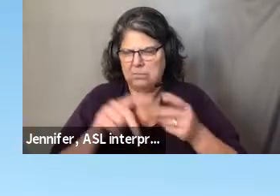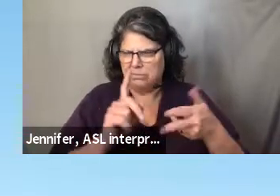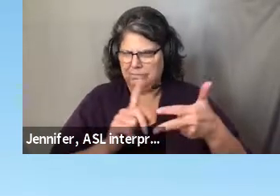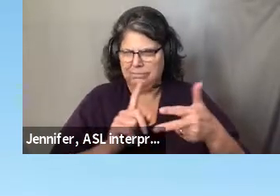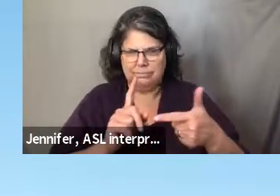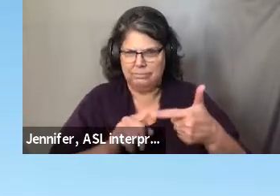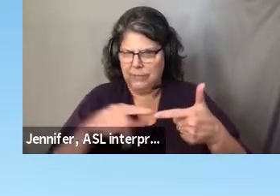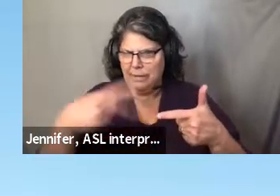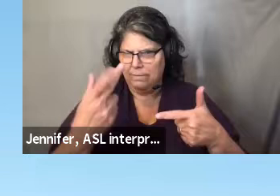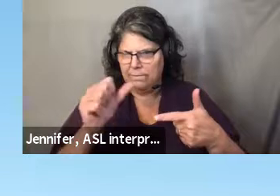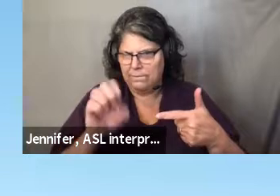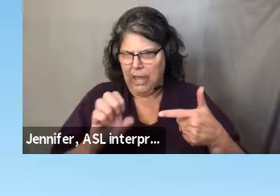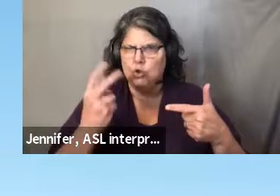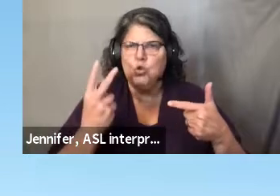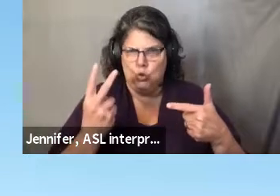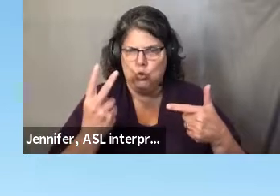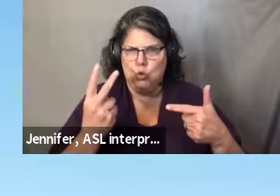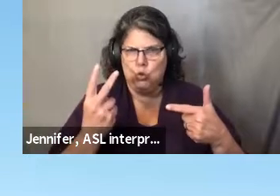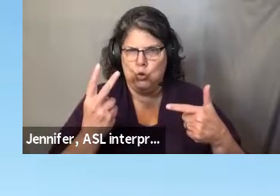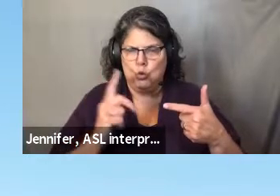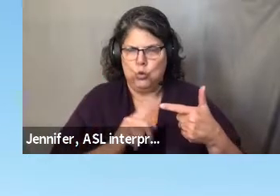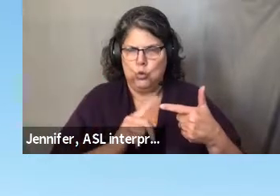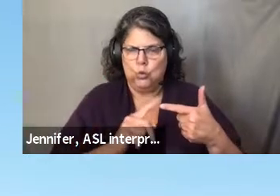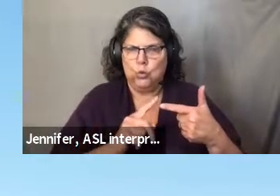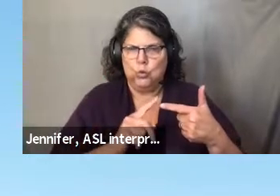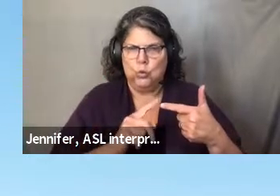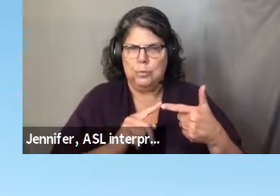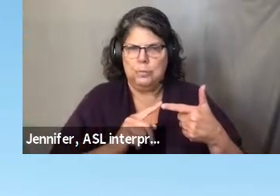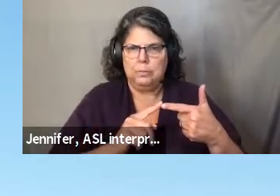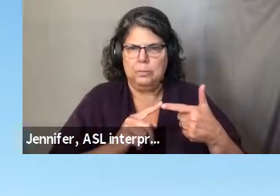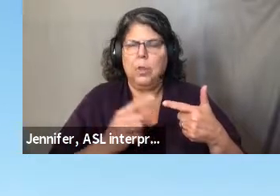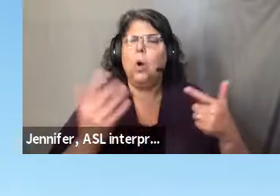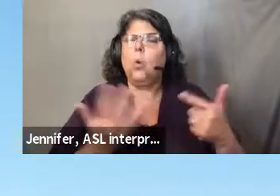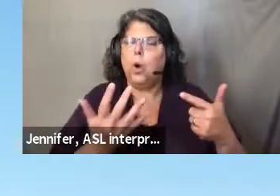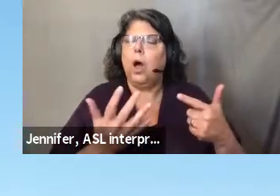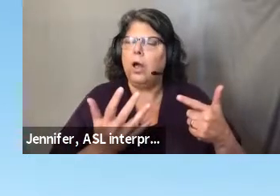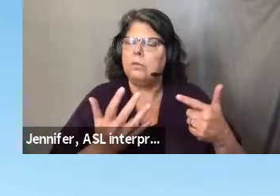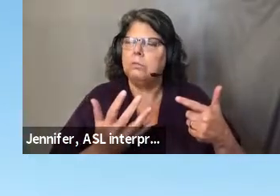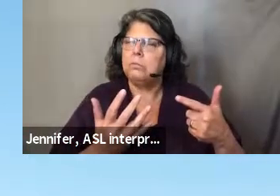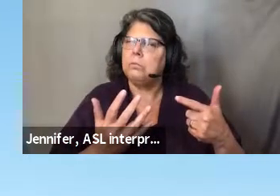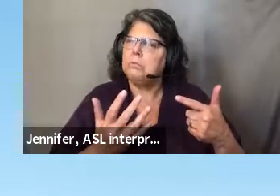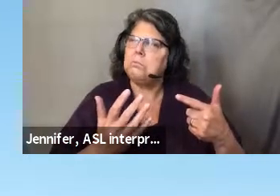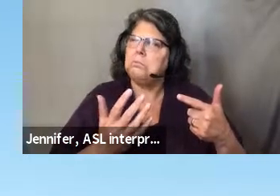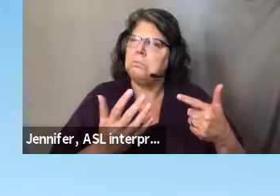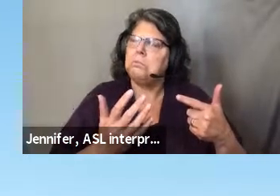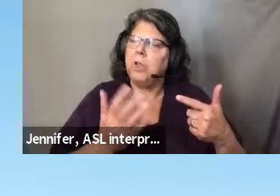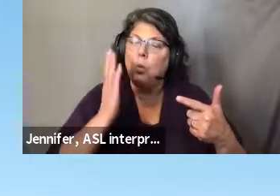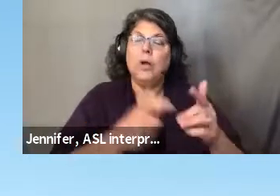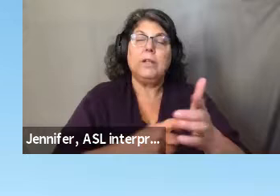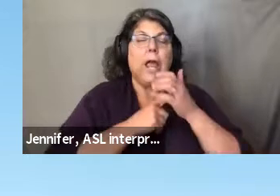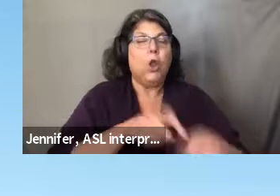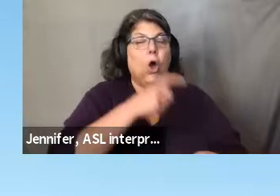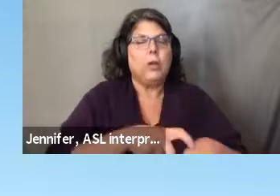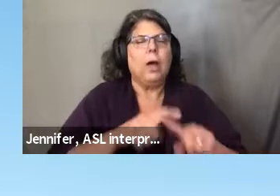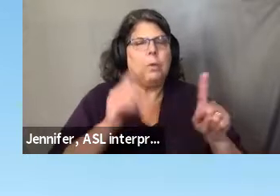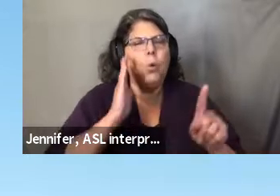2, which is the things that will kill you over a long period of